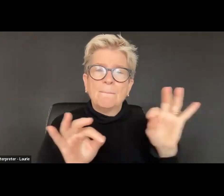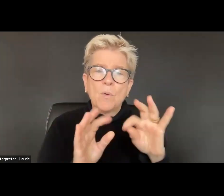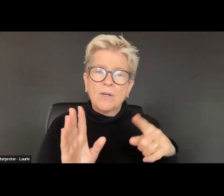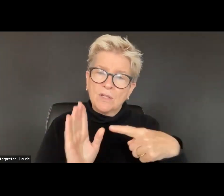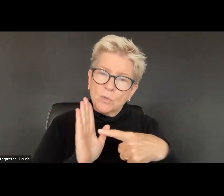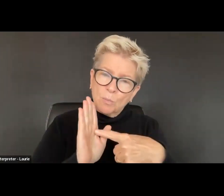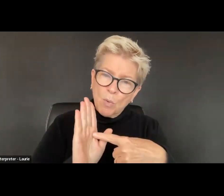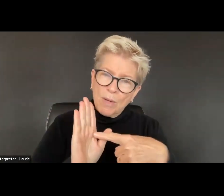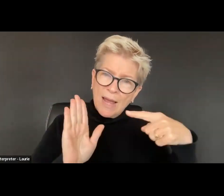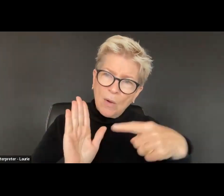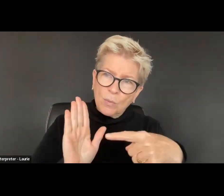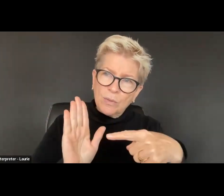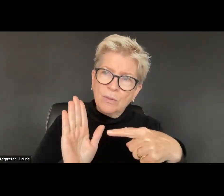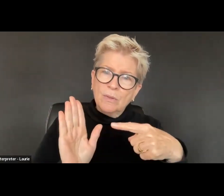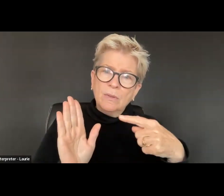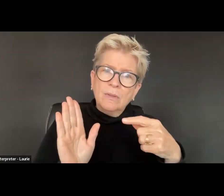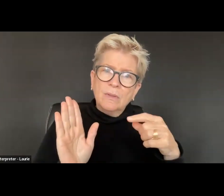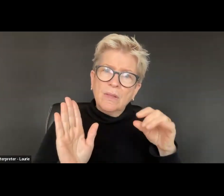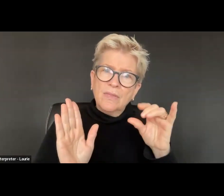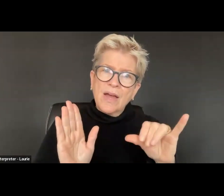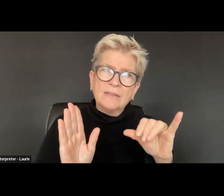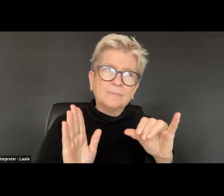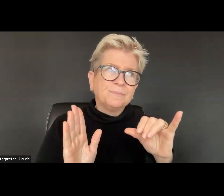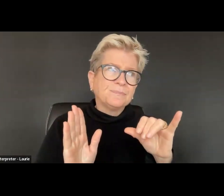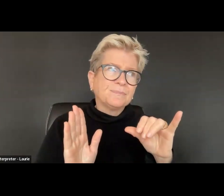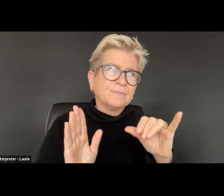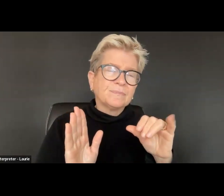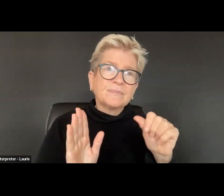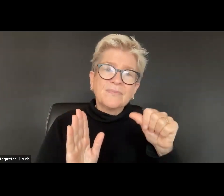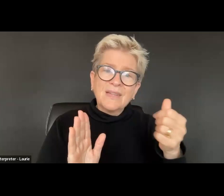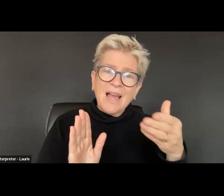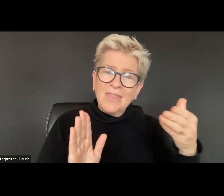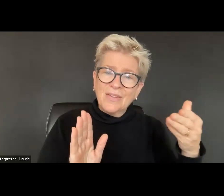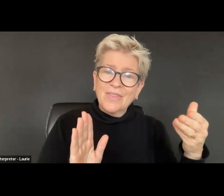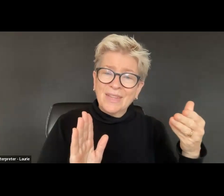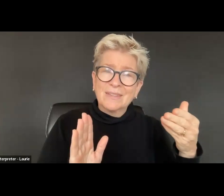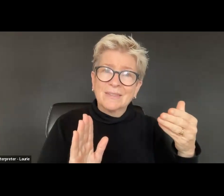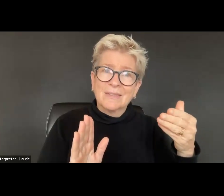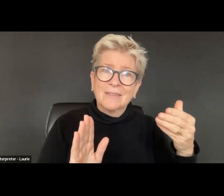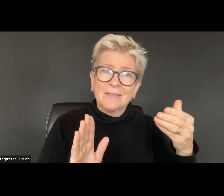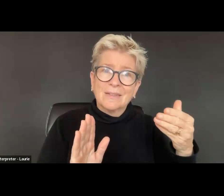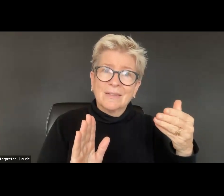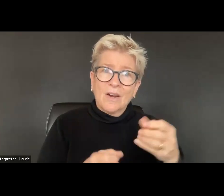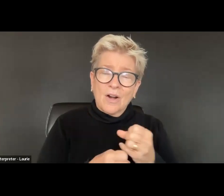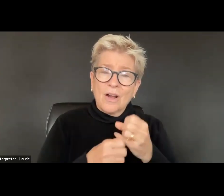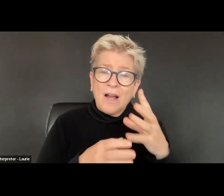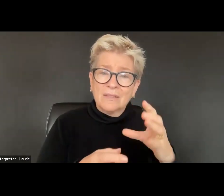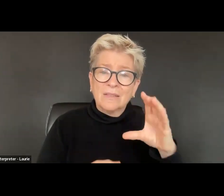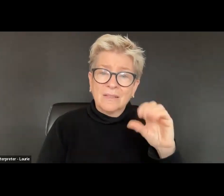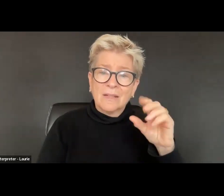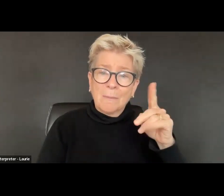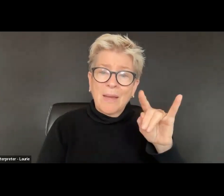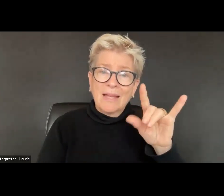sometimes other things are driving our capacity issues besides